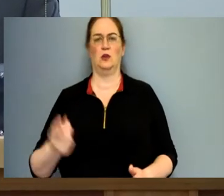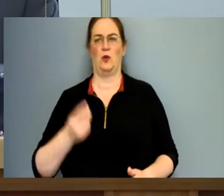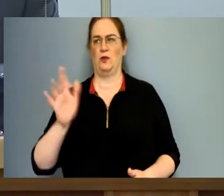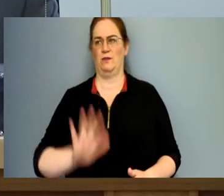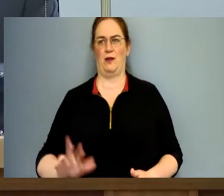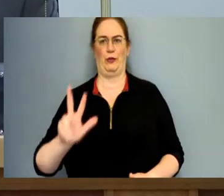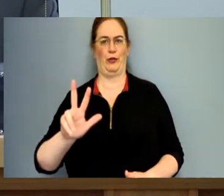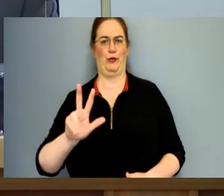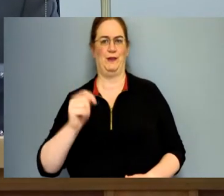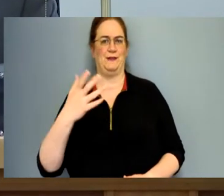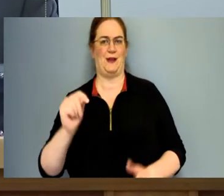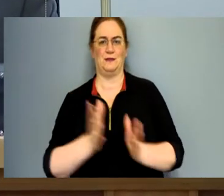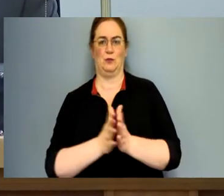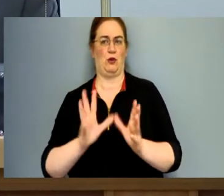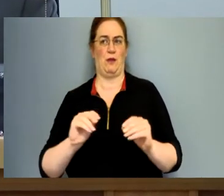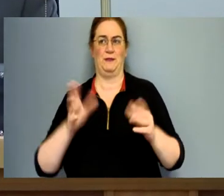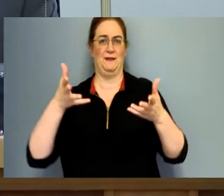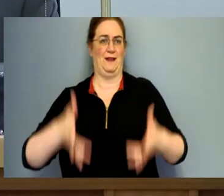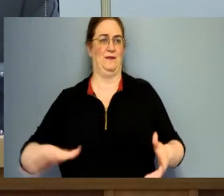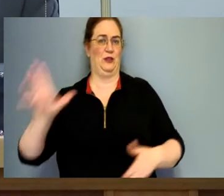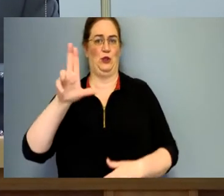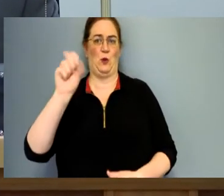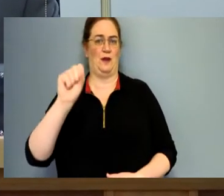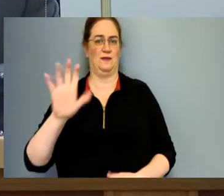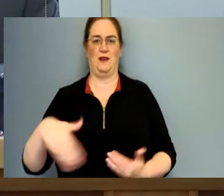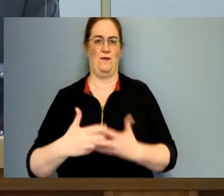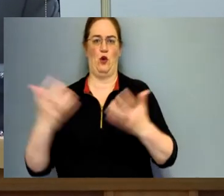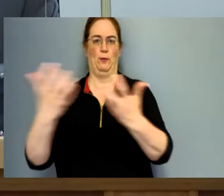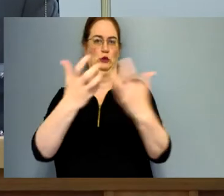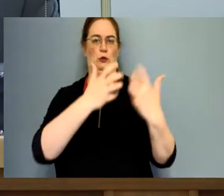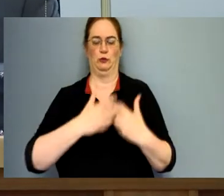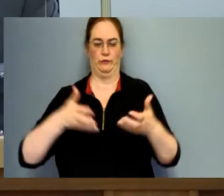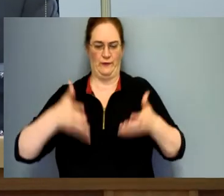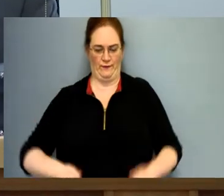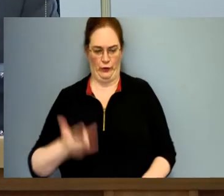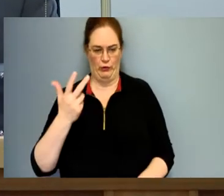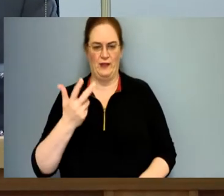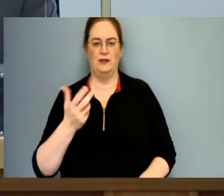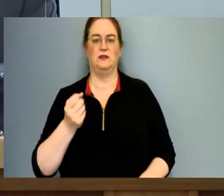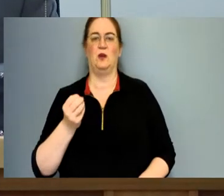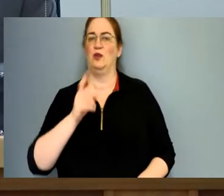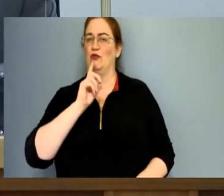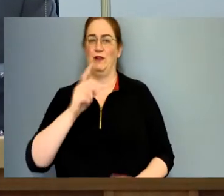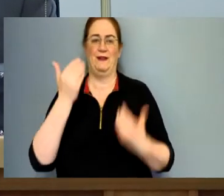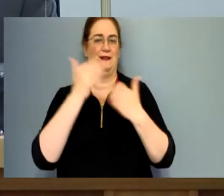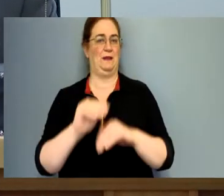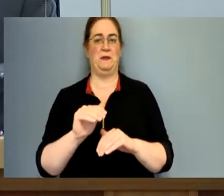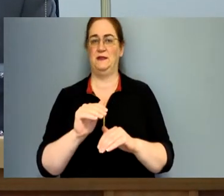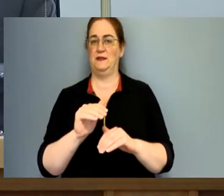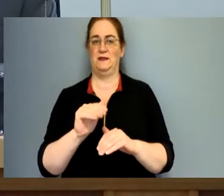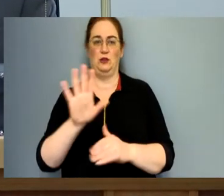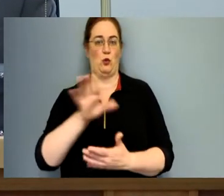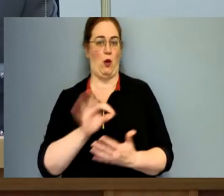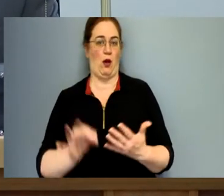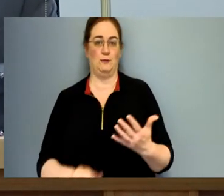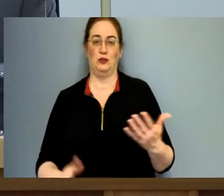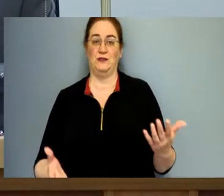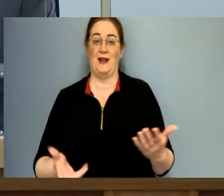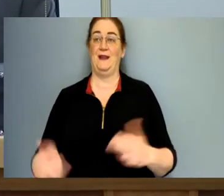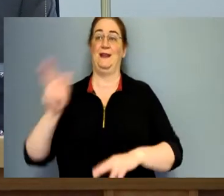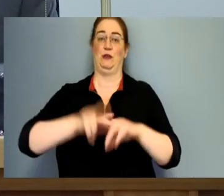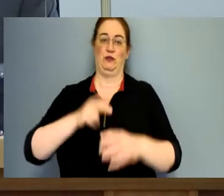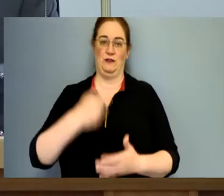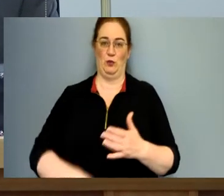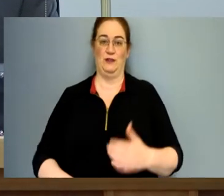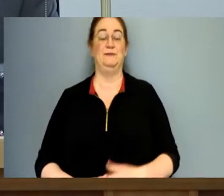3 textbook companies left in the United States. They've all merged, and so there's really limits your options. That's and right. increases the